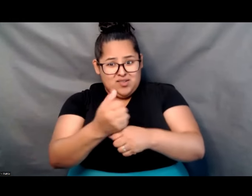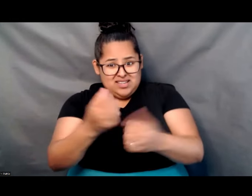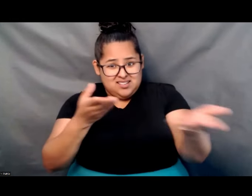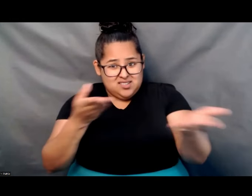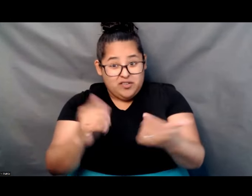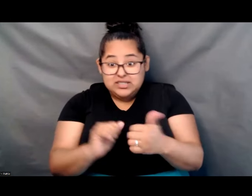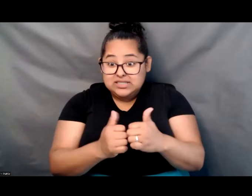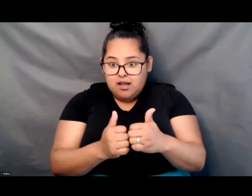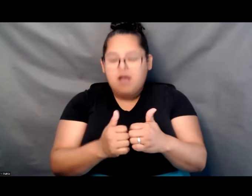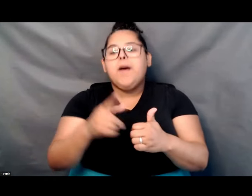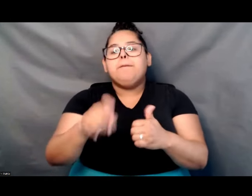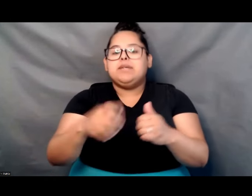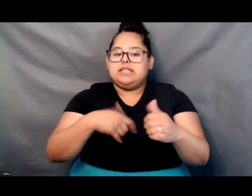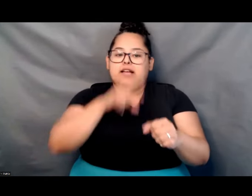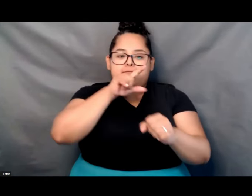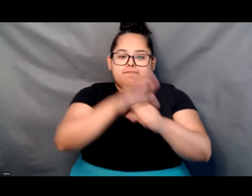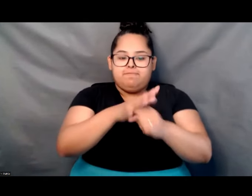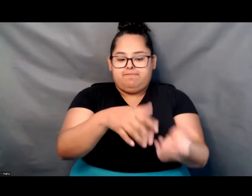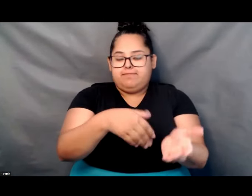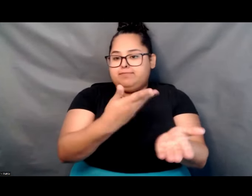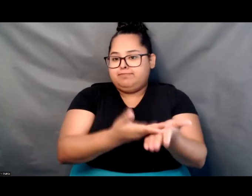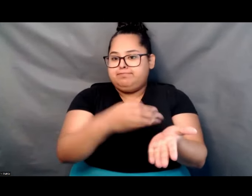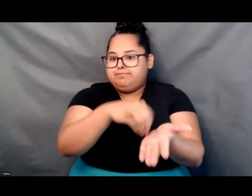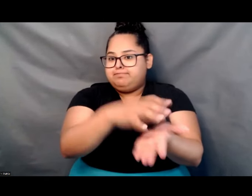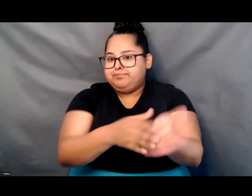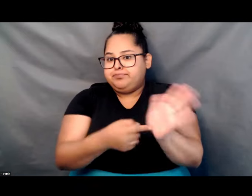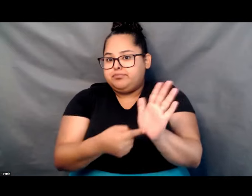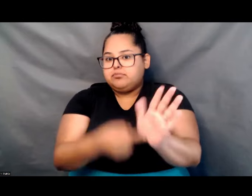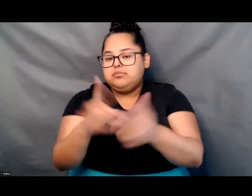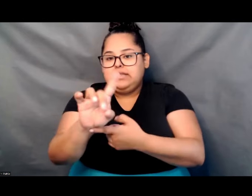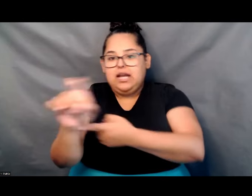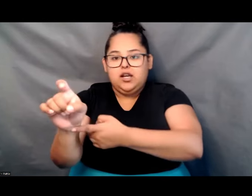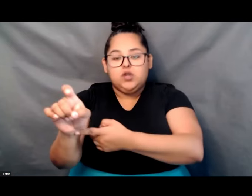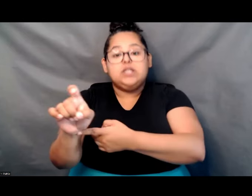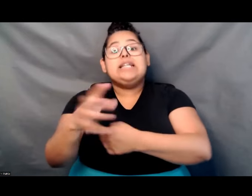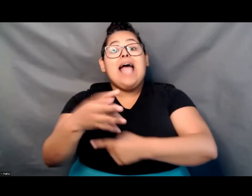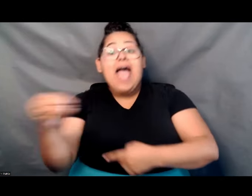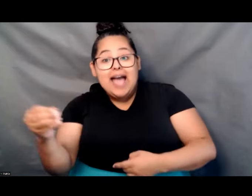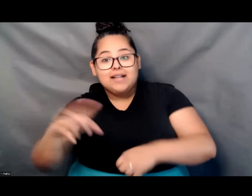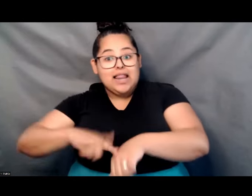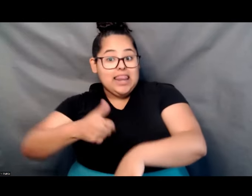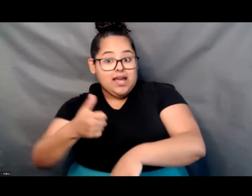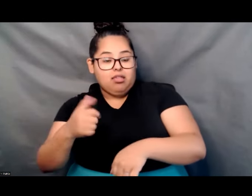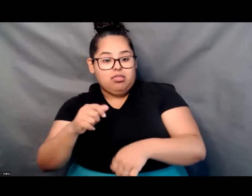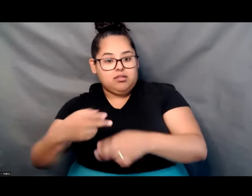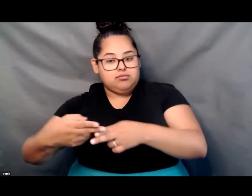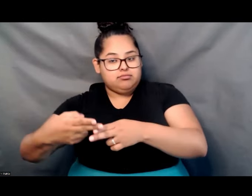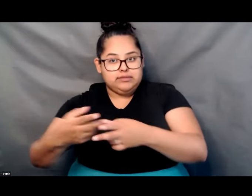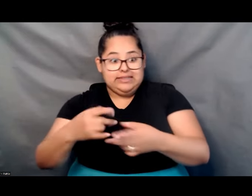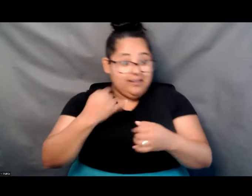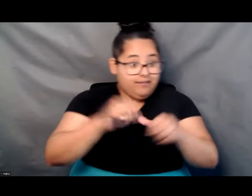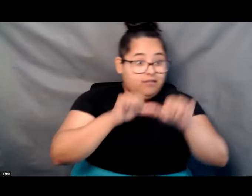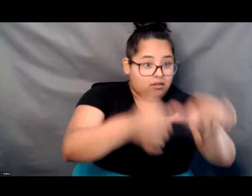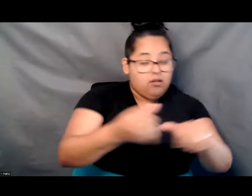services, verification must indicate the diagnosis and length of duration for the disability.